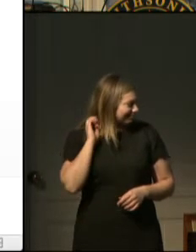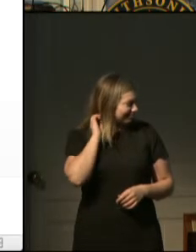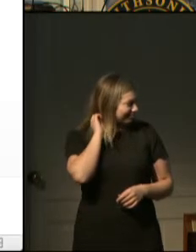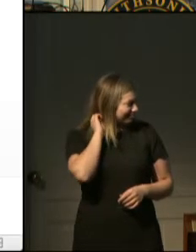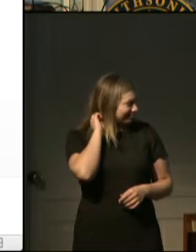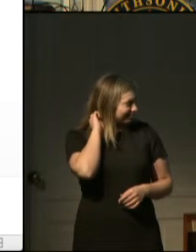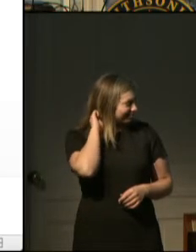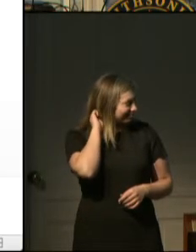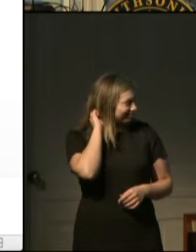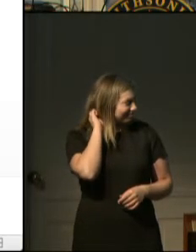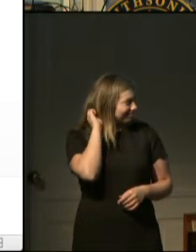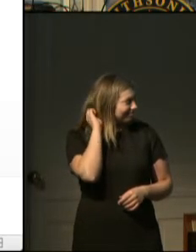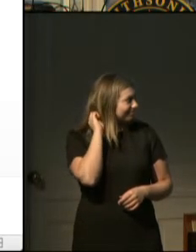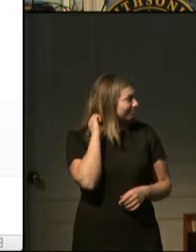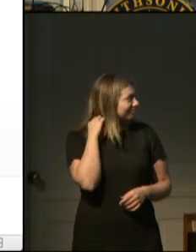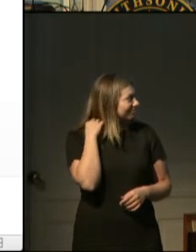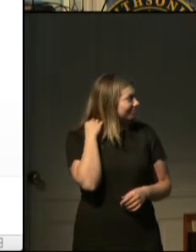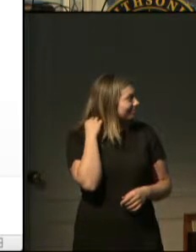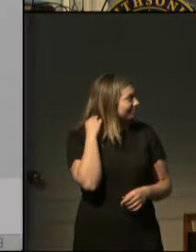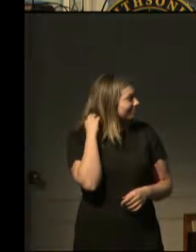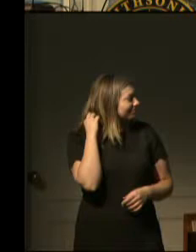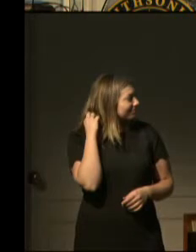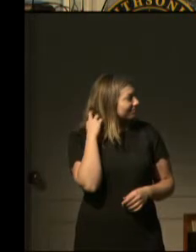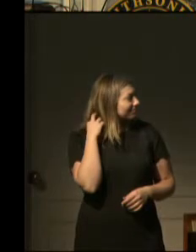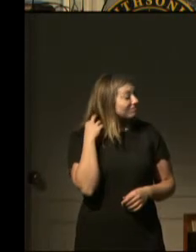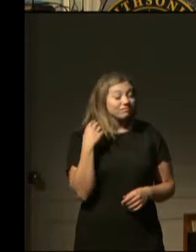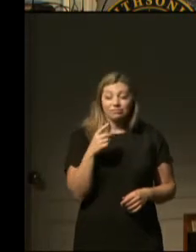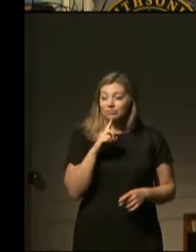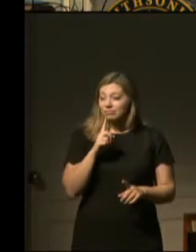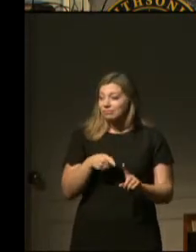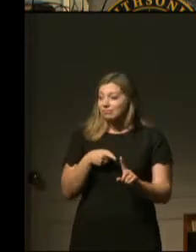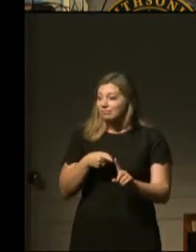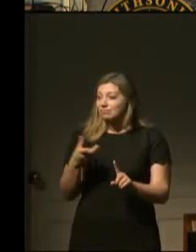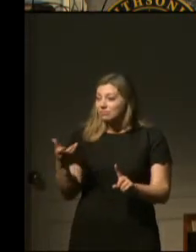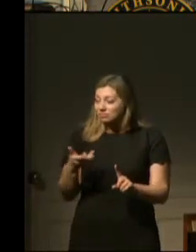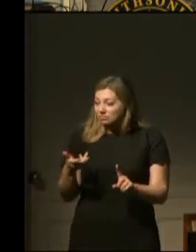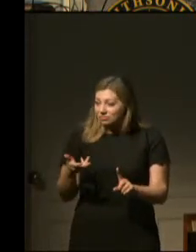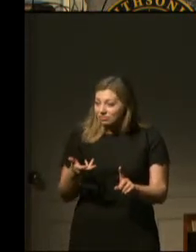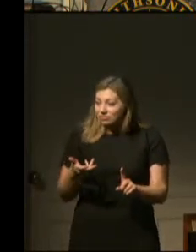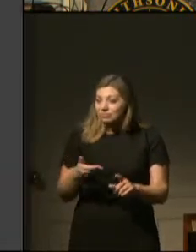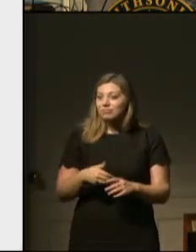with that whole idea, what it's really all about is putting